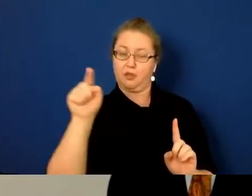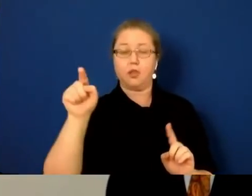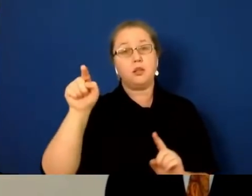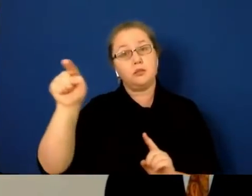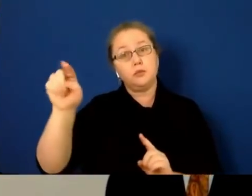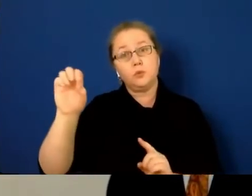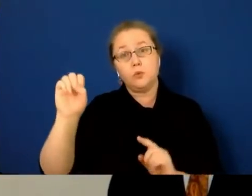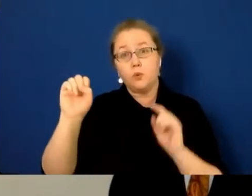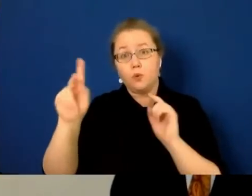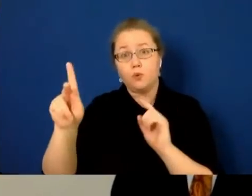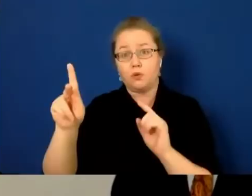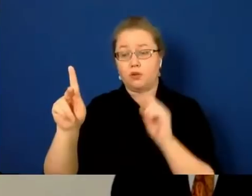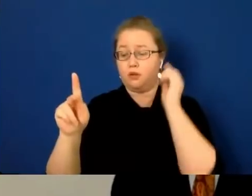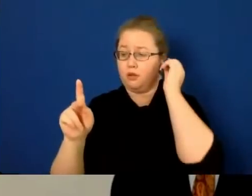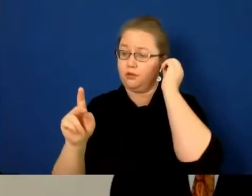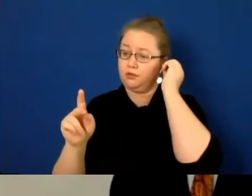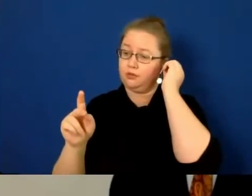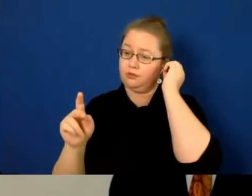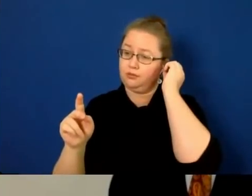Do you have a follow-up, Rob?